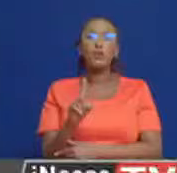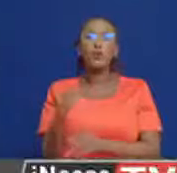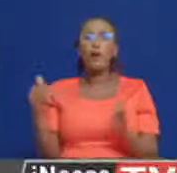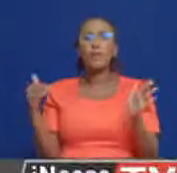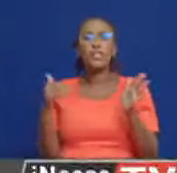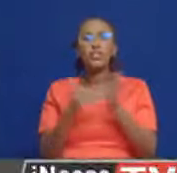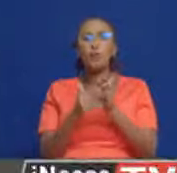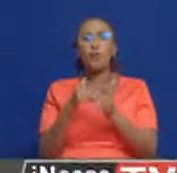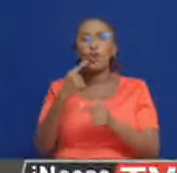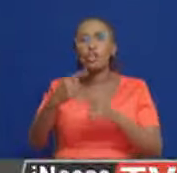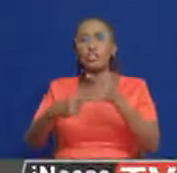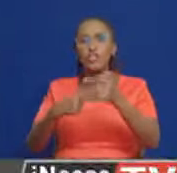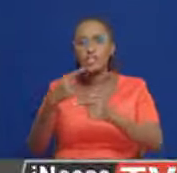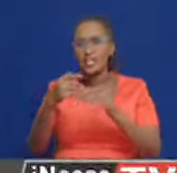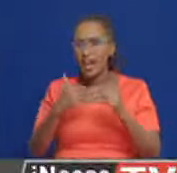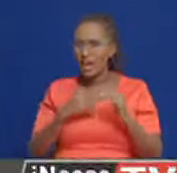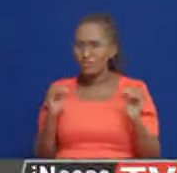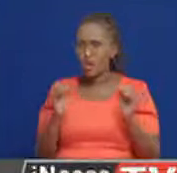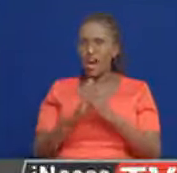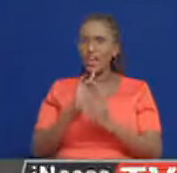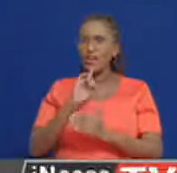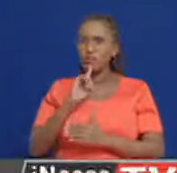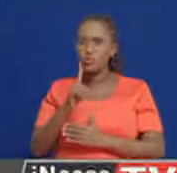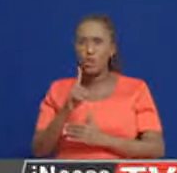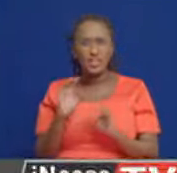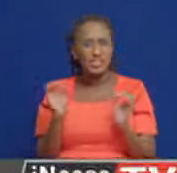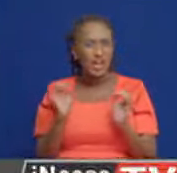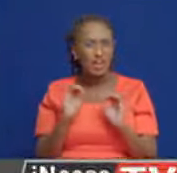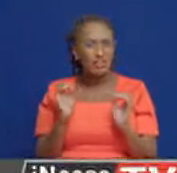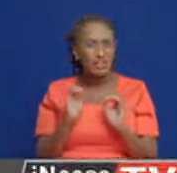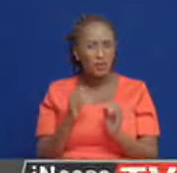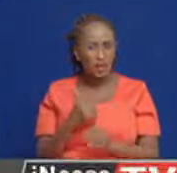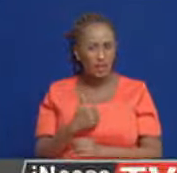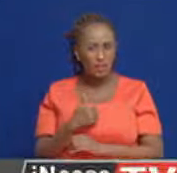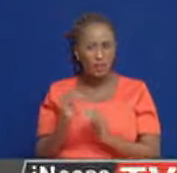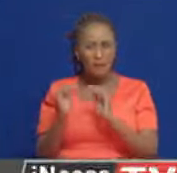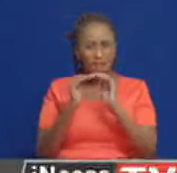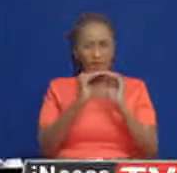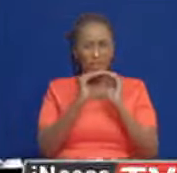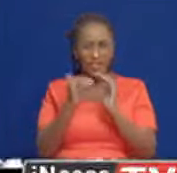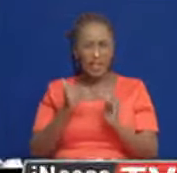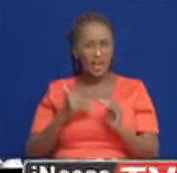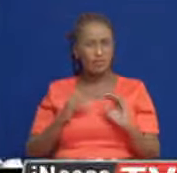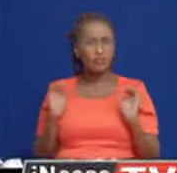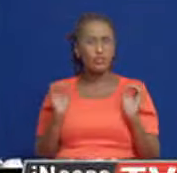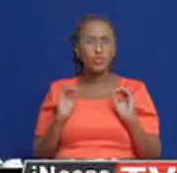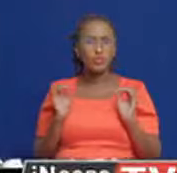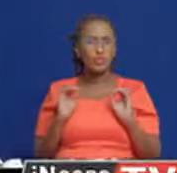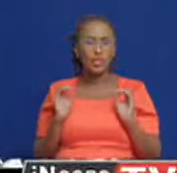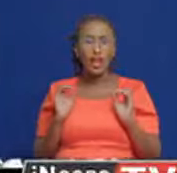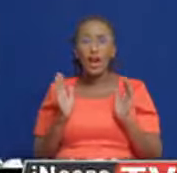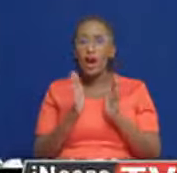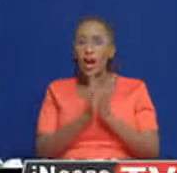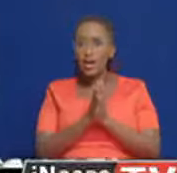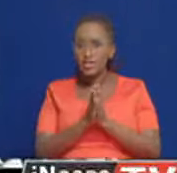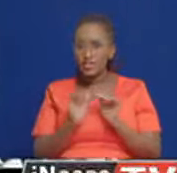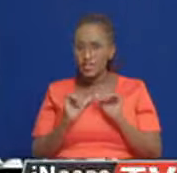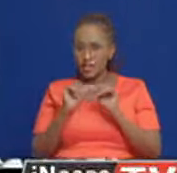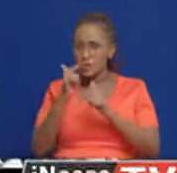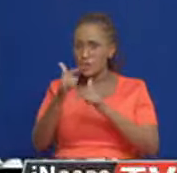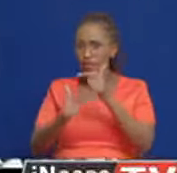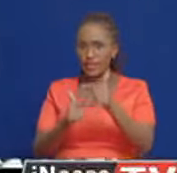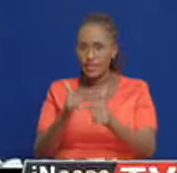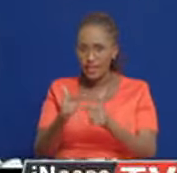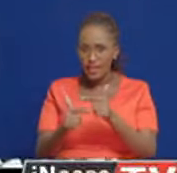consistency, there is no certainty, there is no fairness and equity. And as we move on,